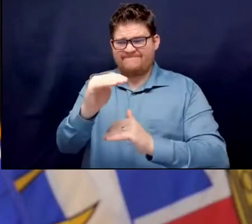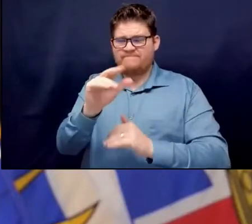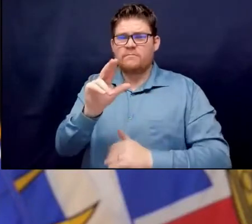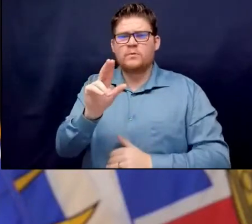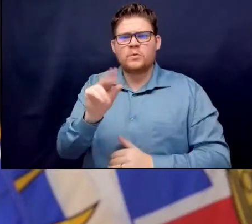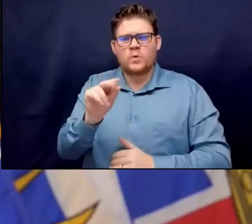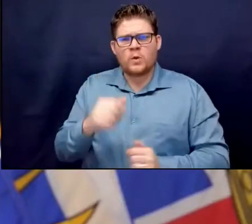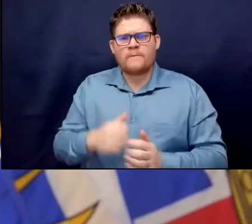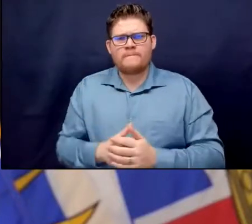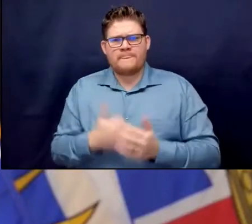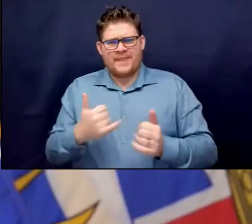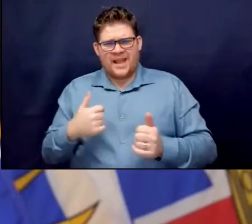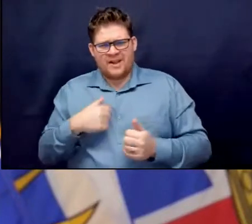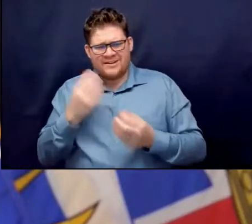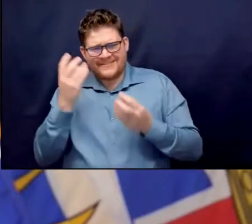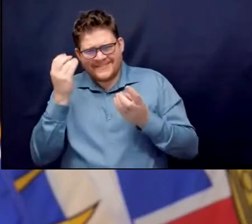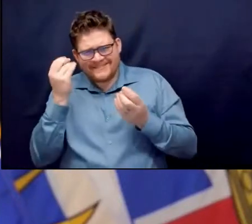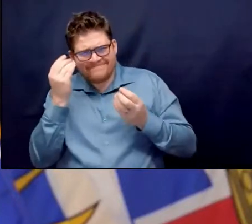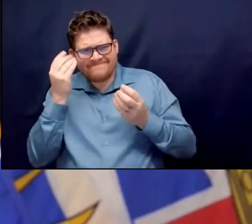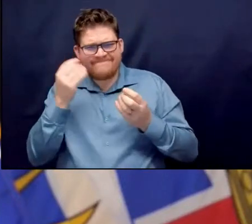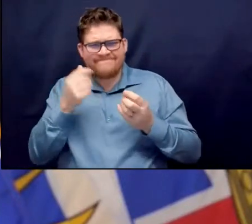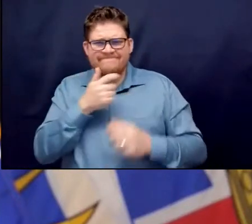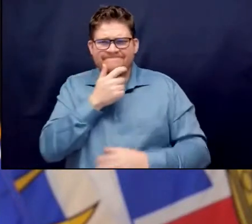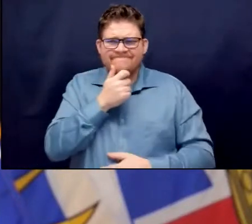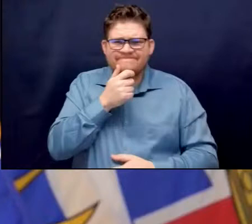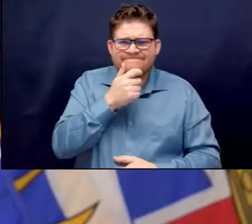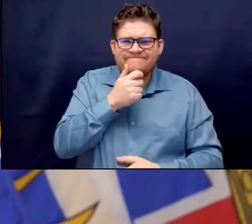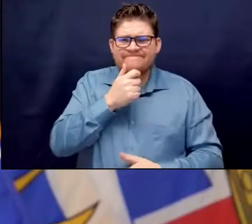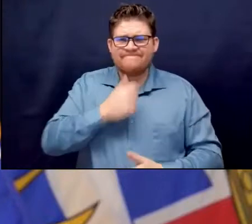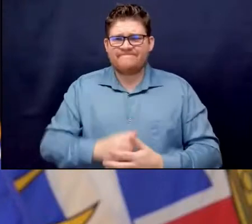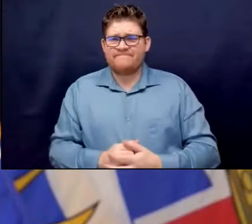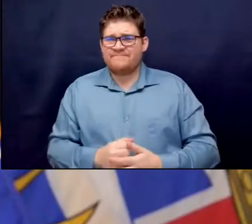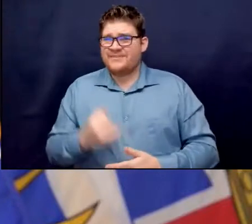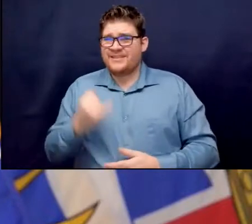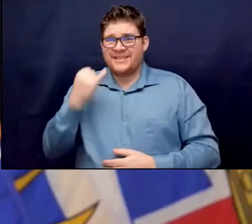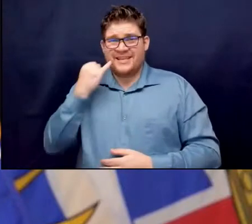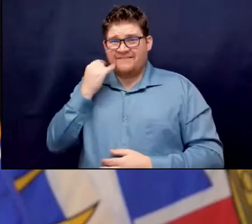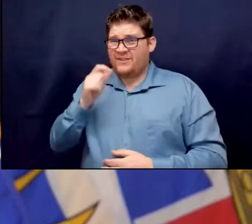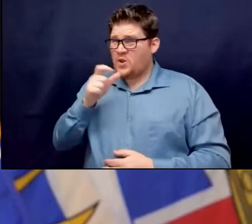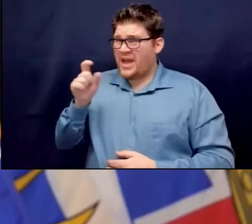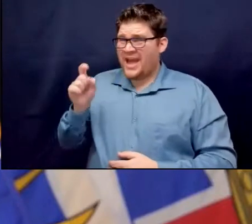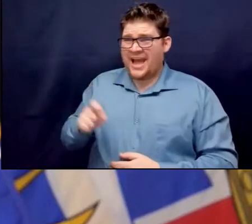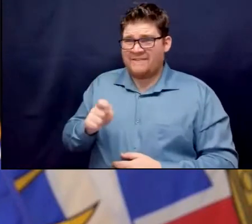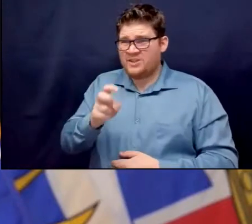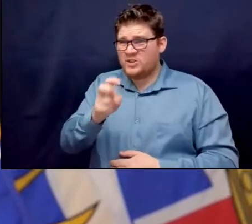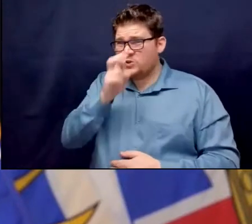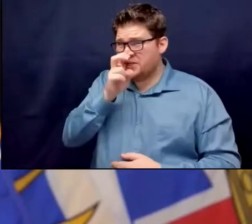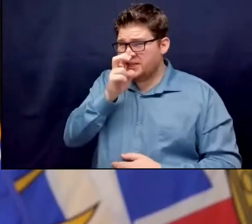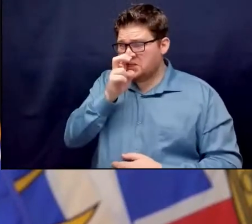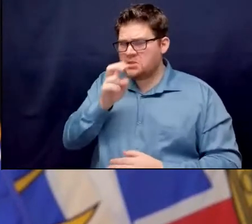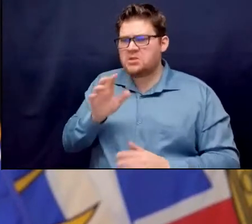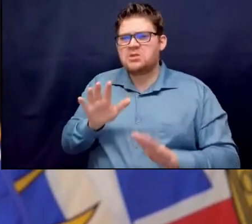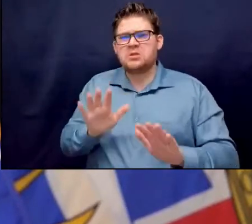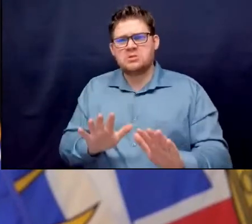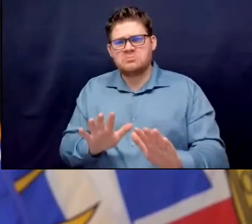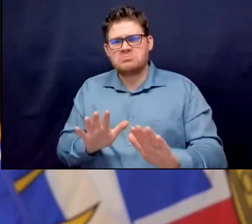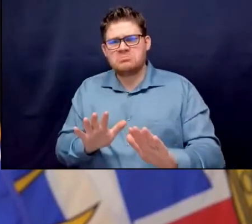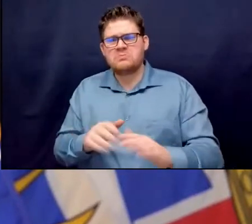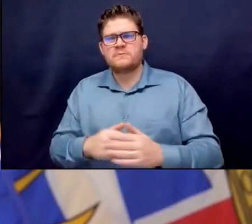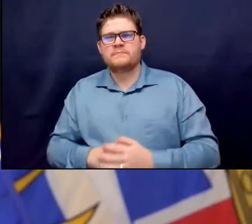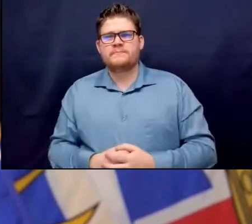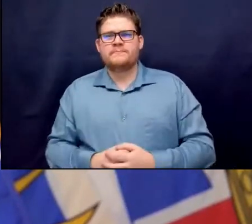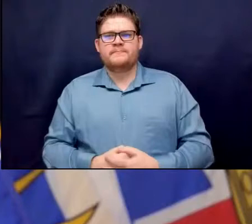going into those orders. And yes, absolutely. In December, when we were looking at this curve going up, and there were so